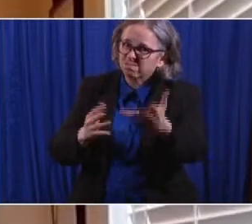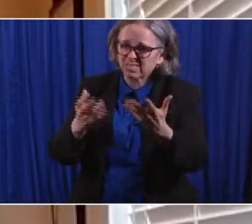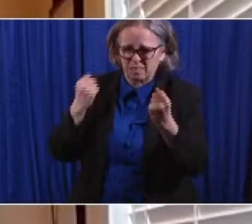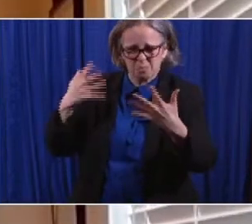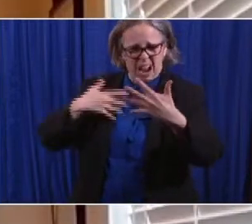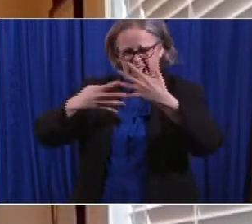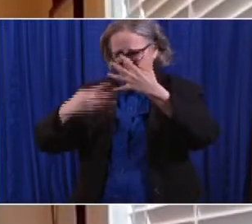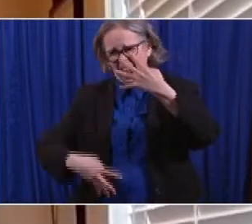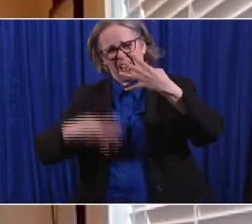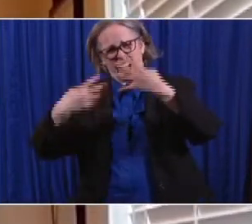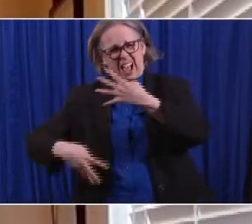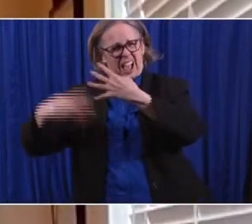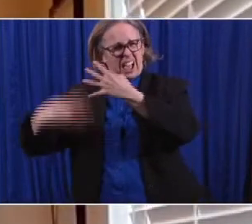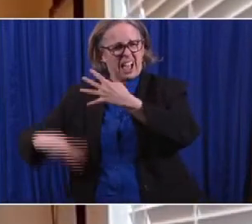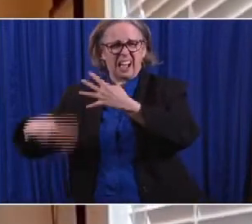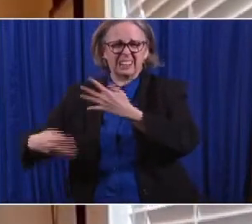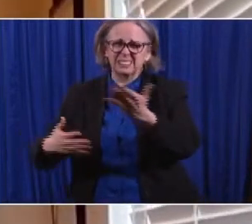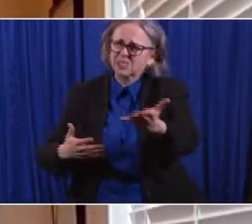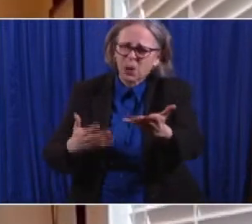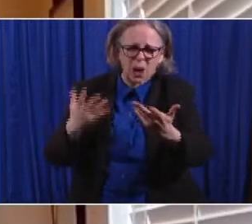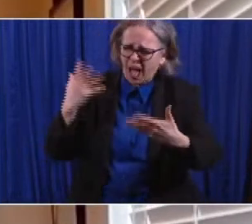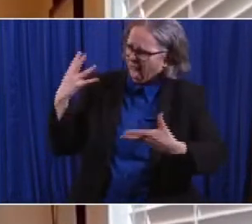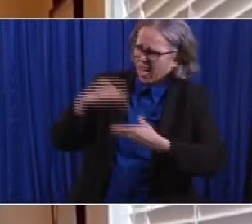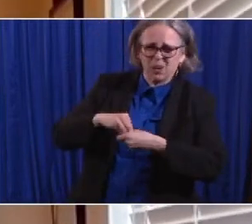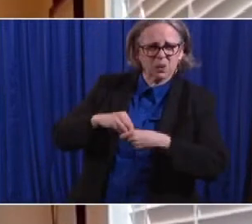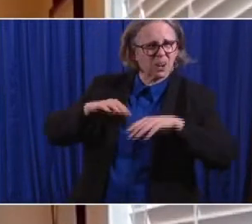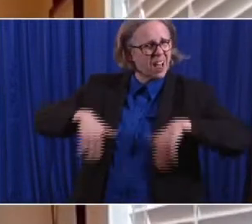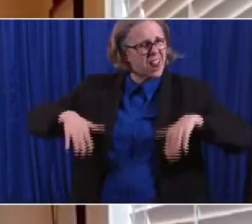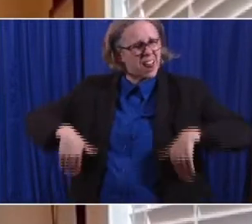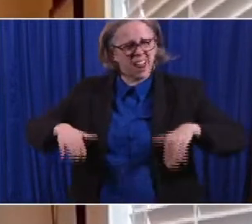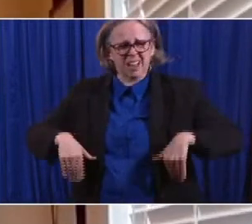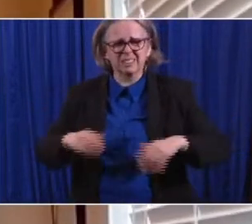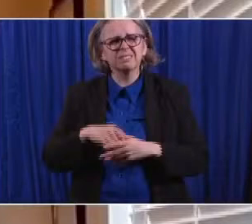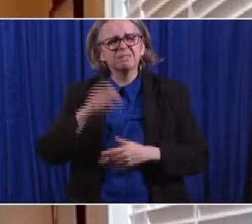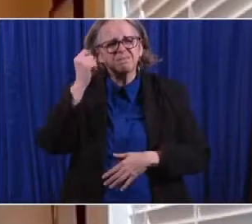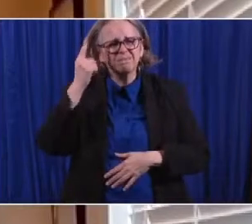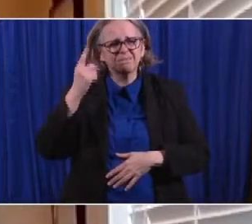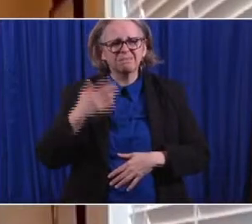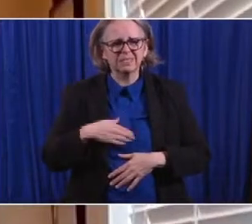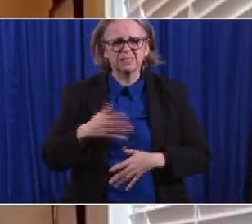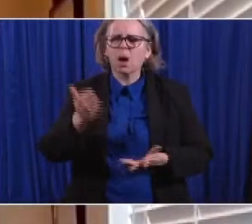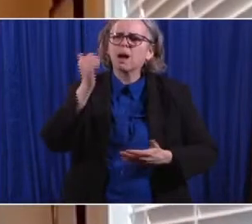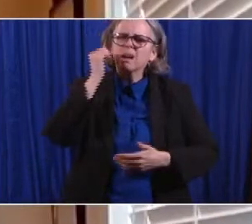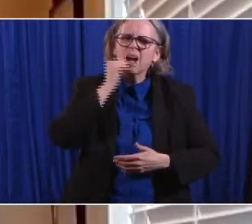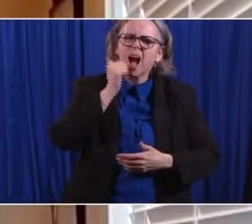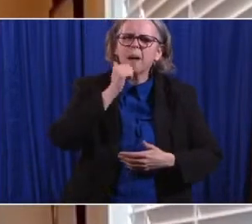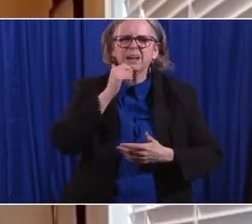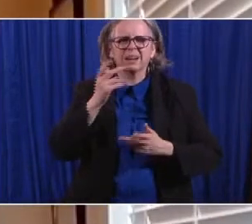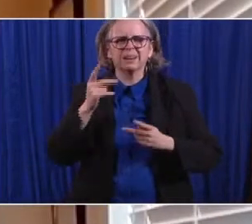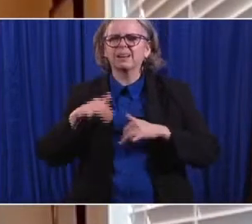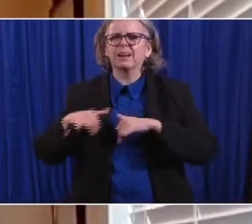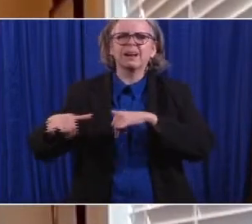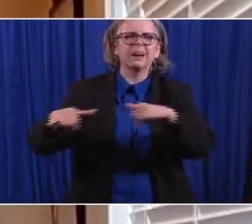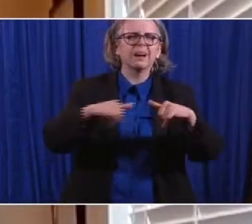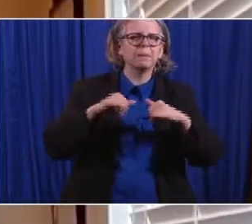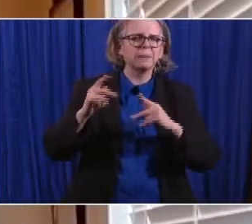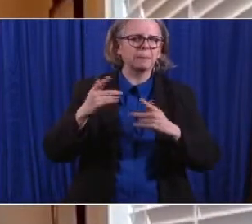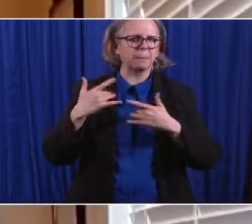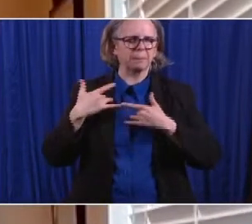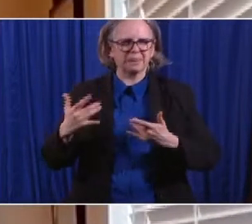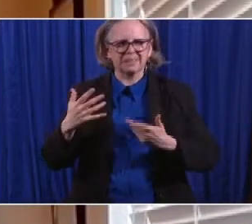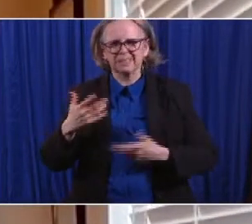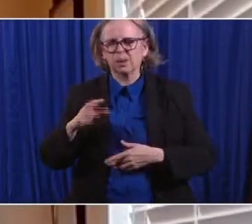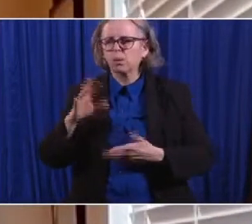ones that are much more common as we get older. And while it is not